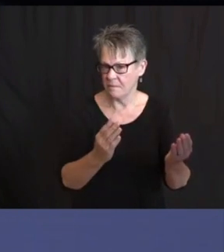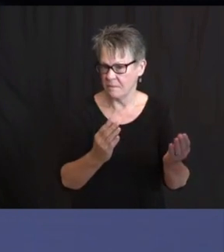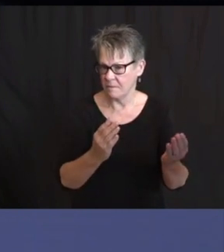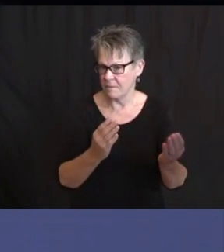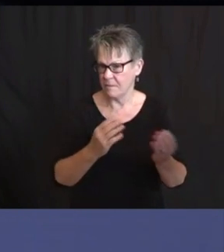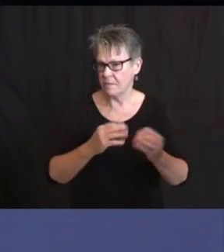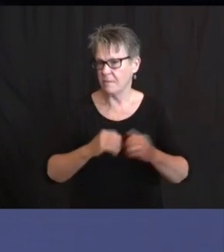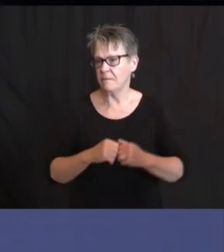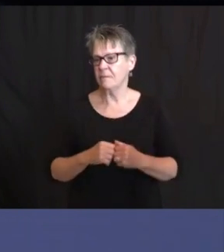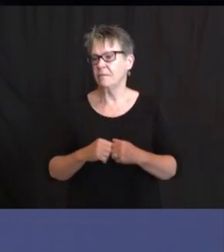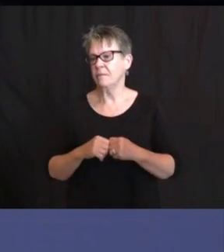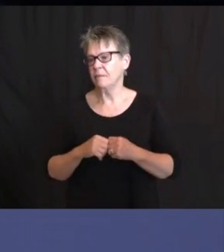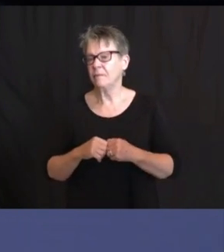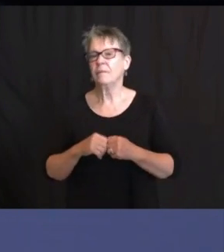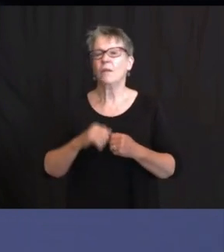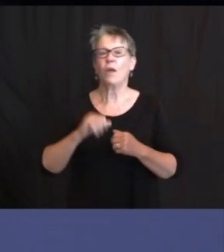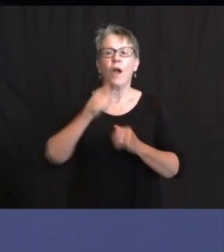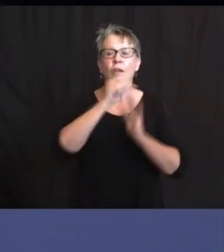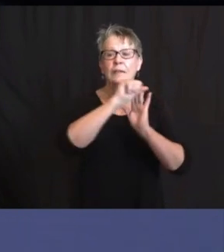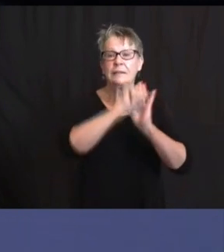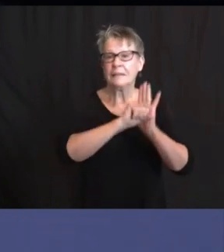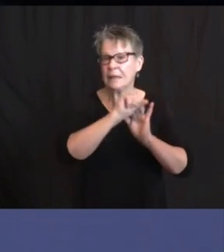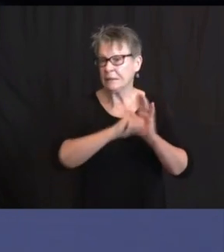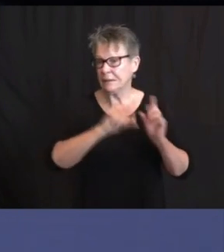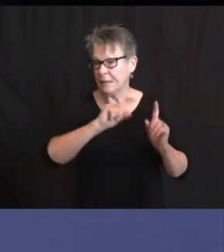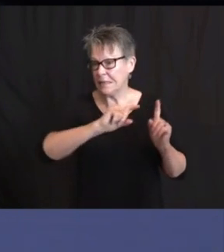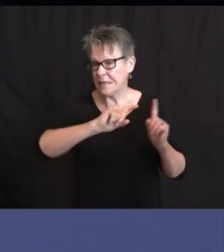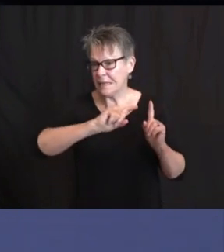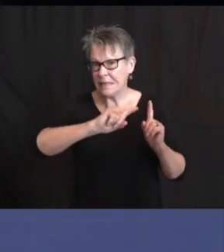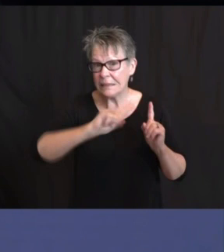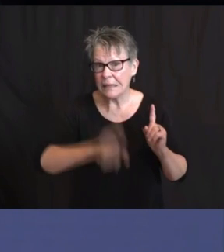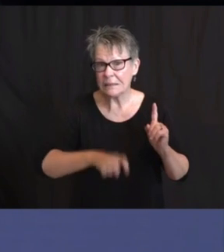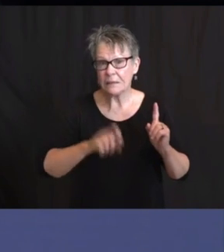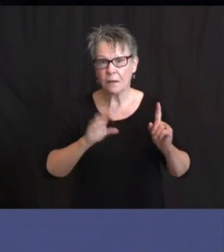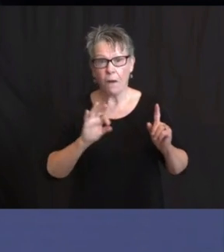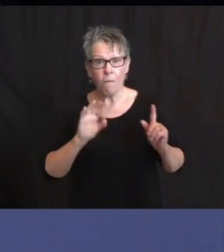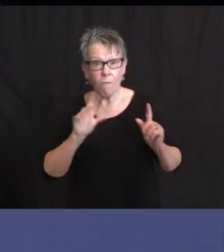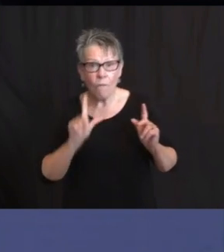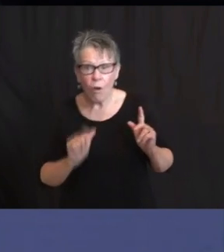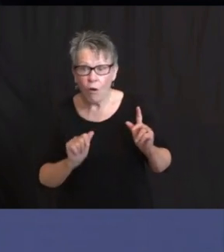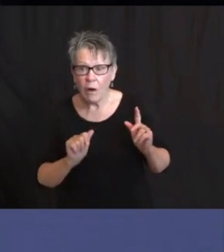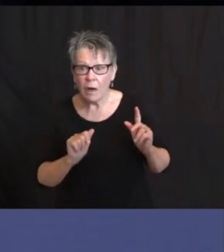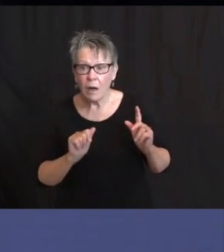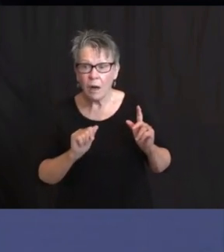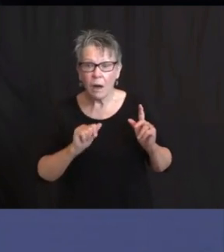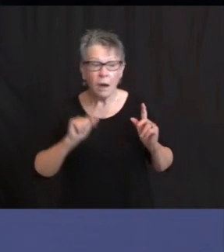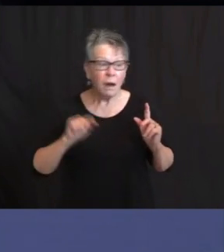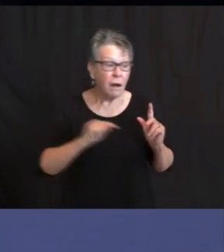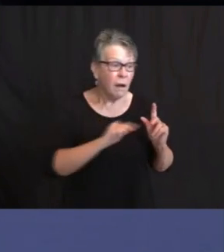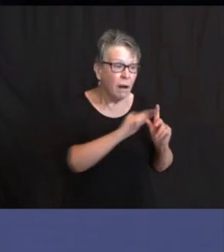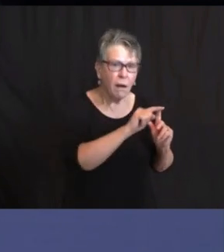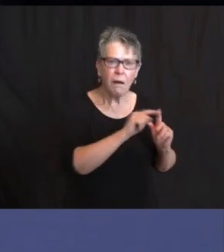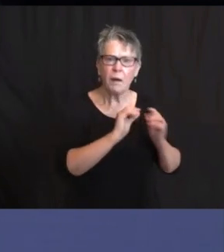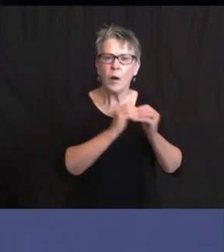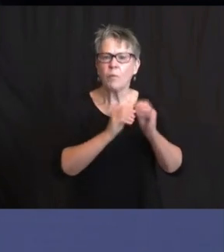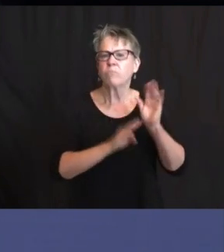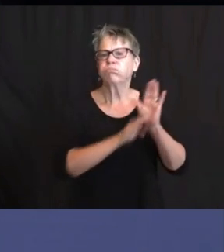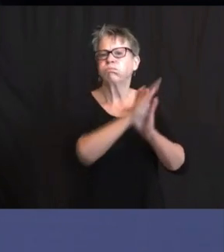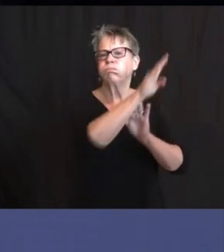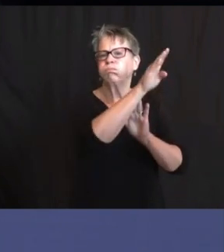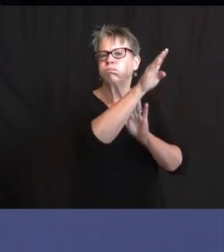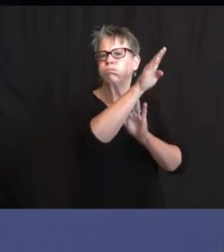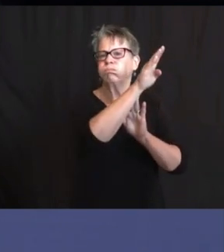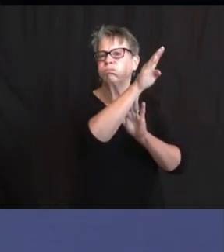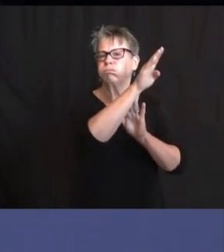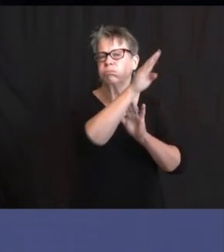and Florida serve as an important reminder. The pandemic is not over. We are also seeing